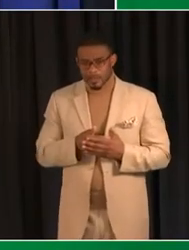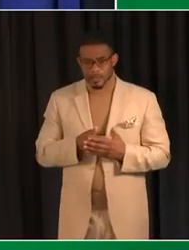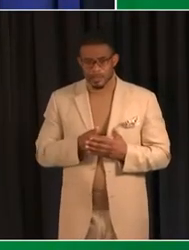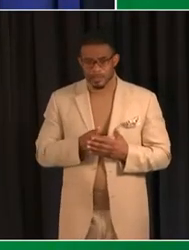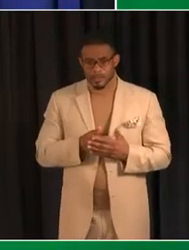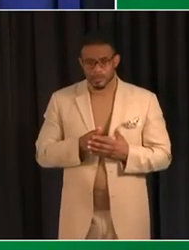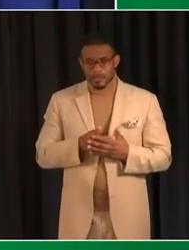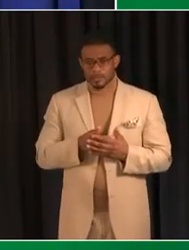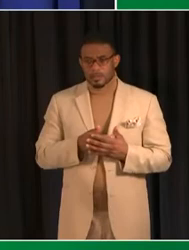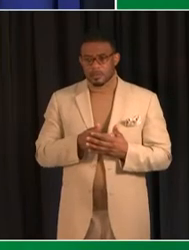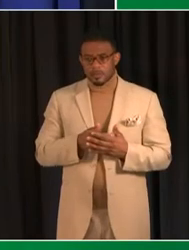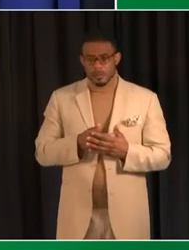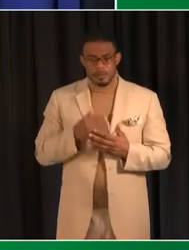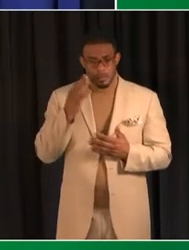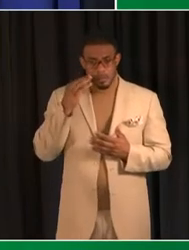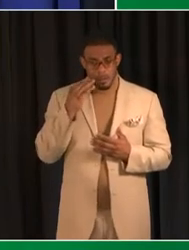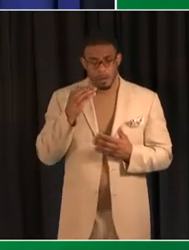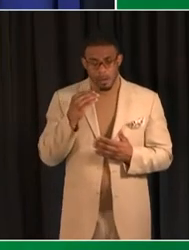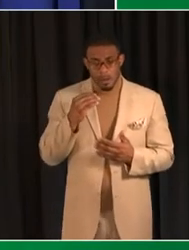entire